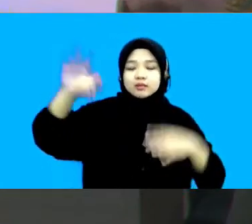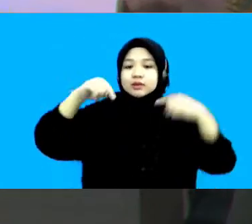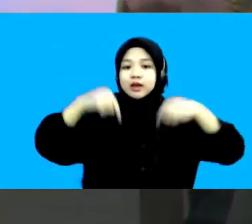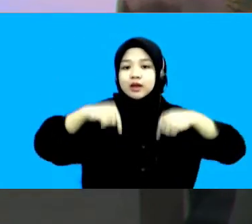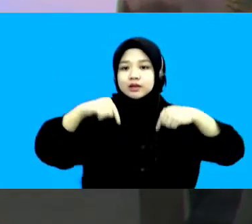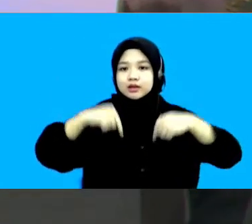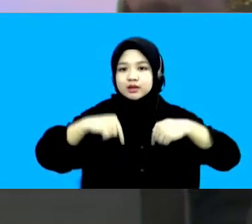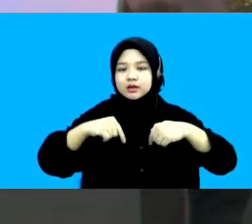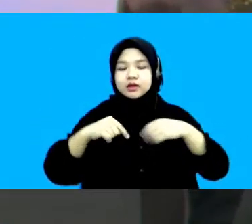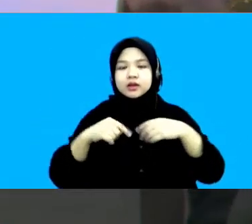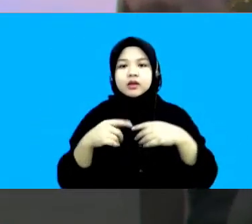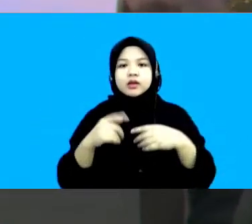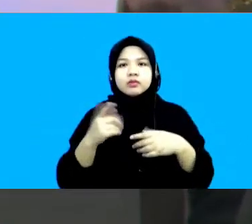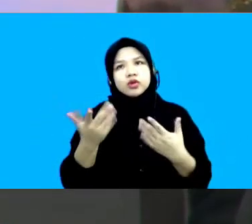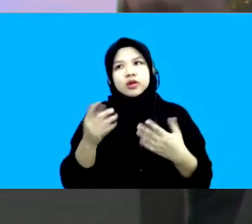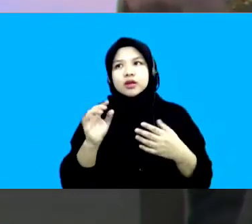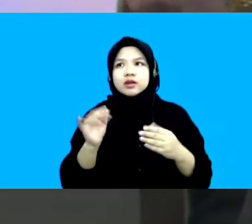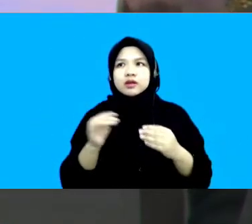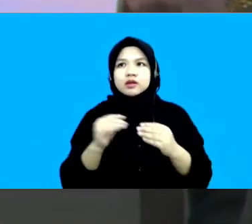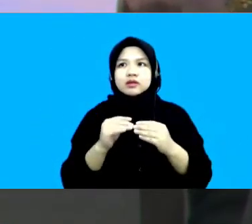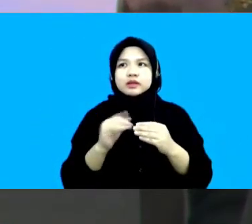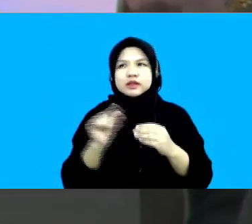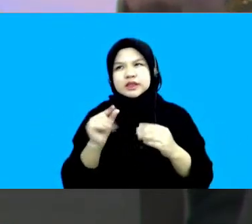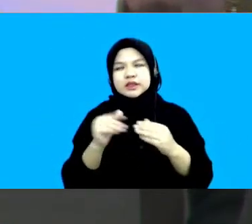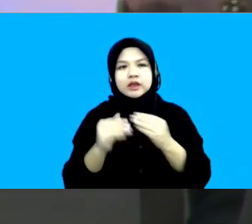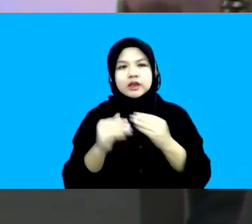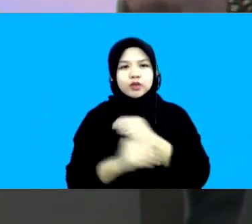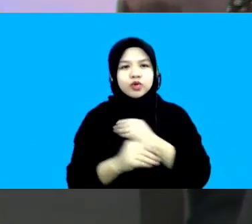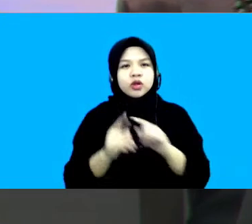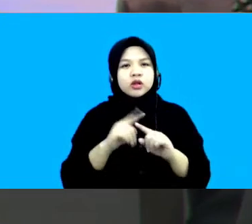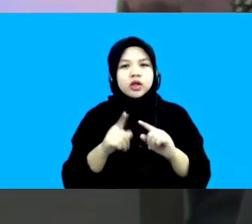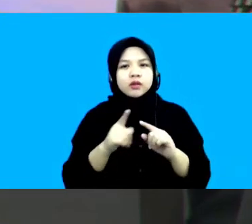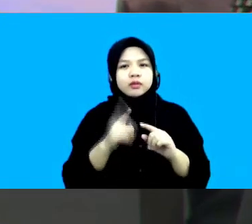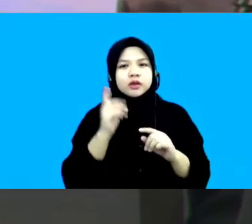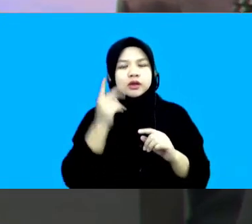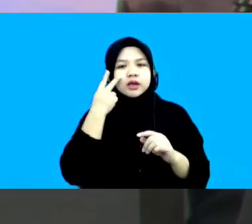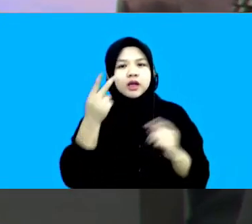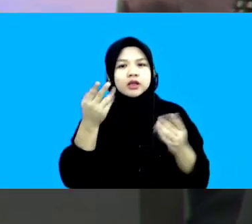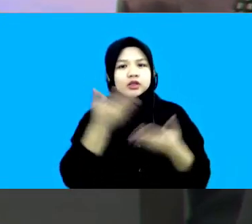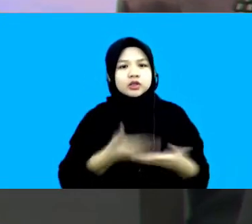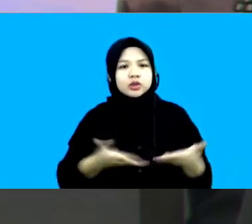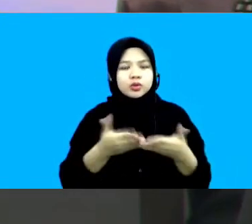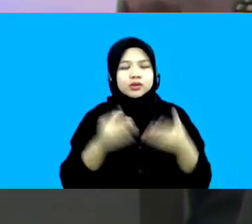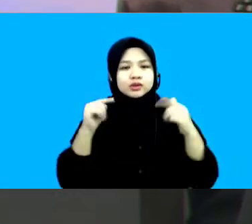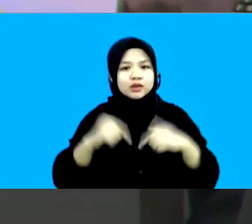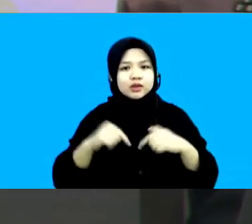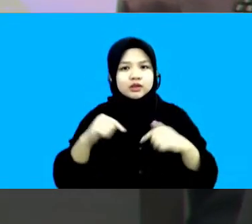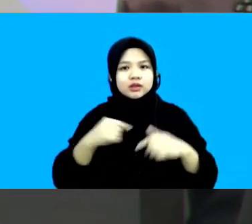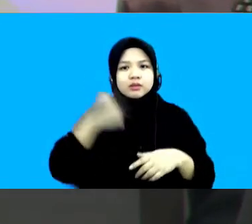very important investment. Yeah, so that is why the way we look at the